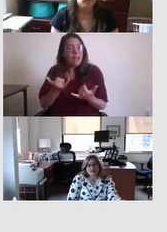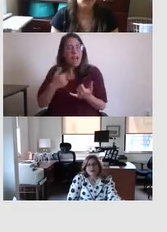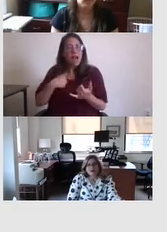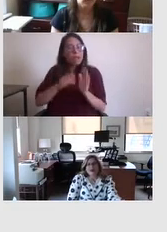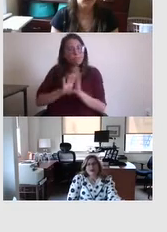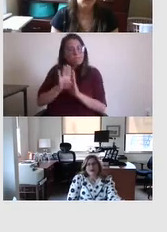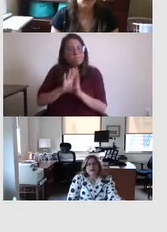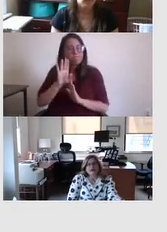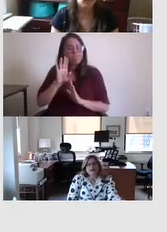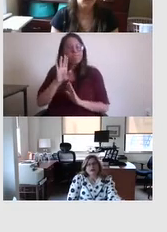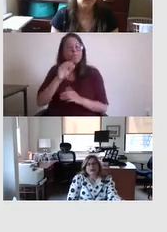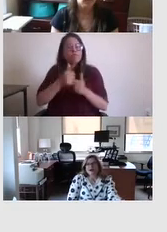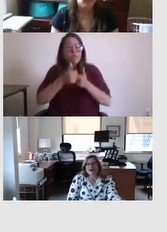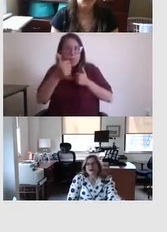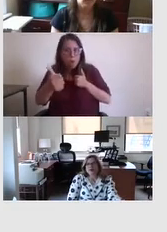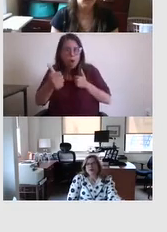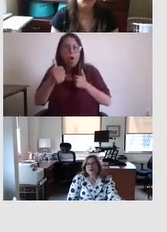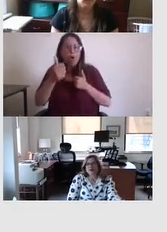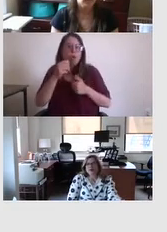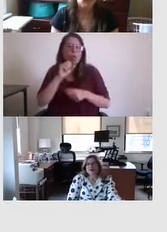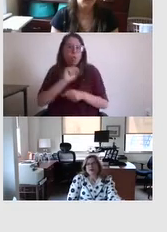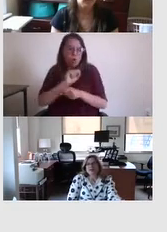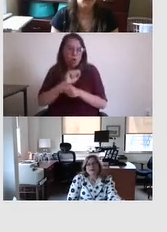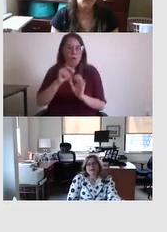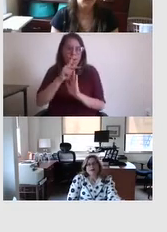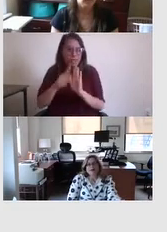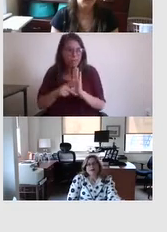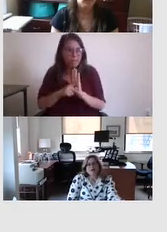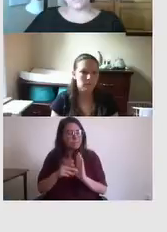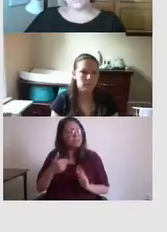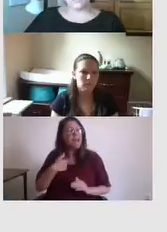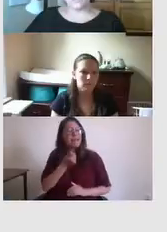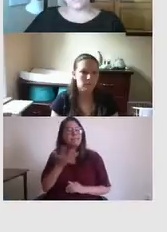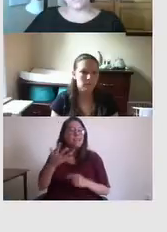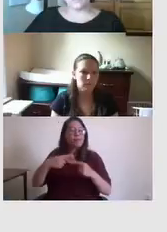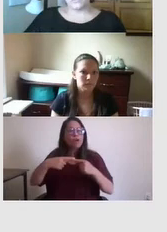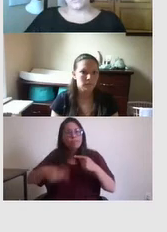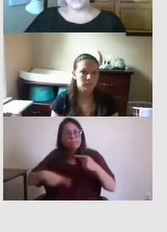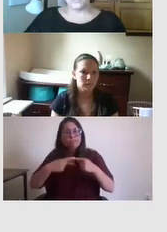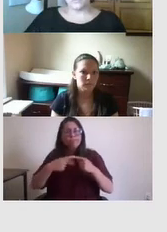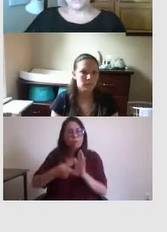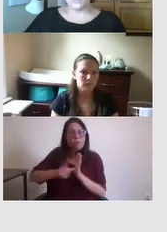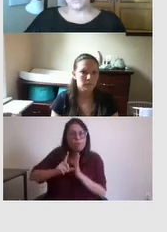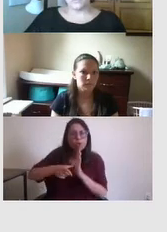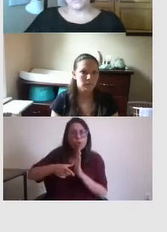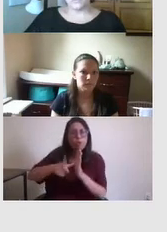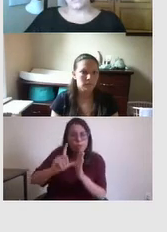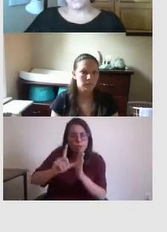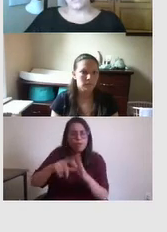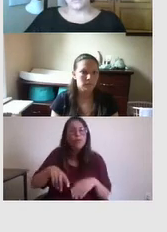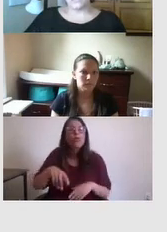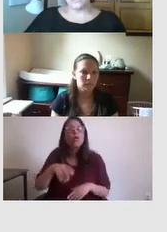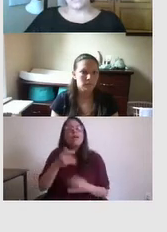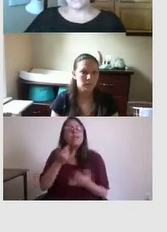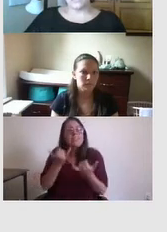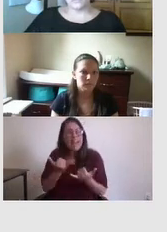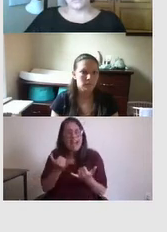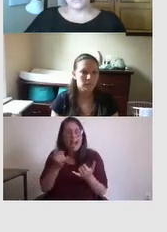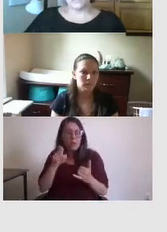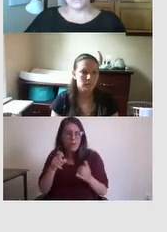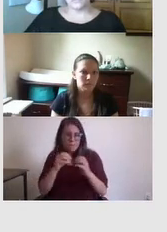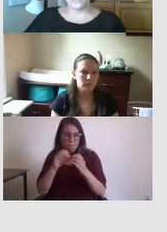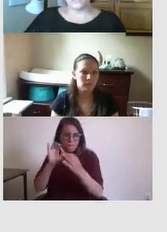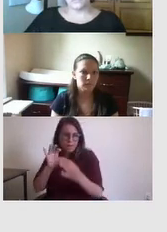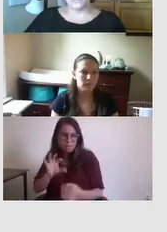policy. It has gone through a couple of reviews and waiting to add in a little bit more feedback that we